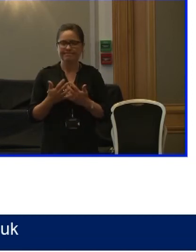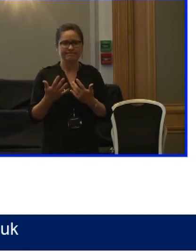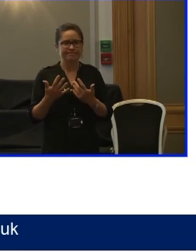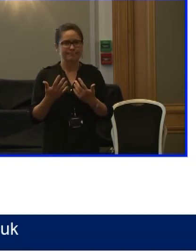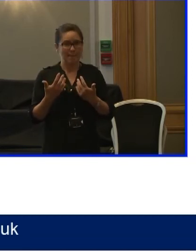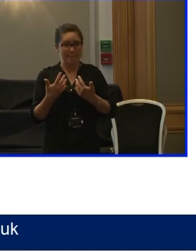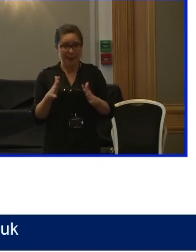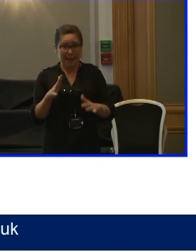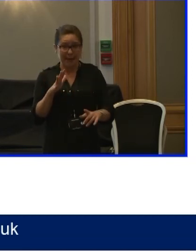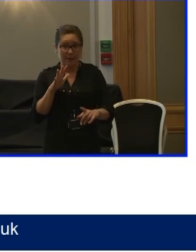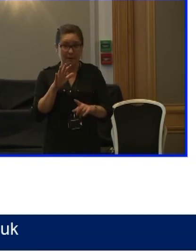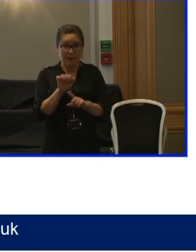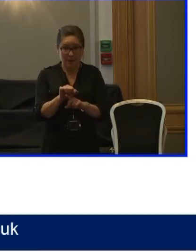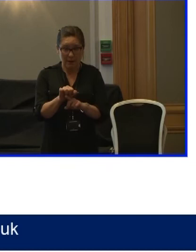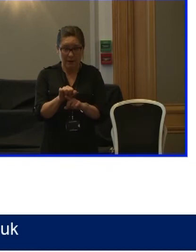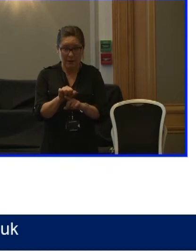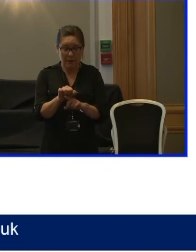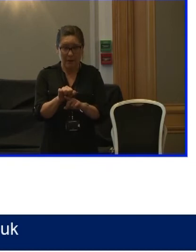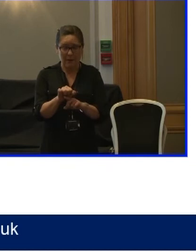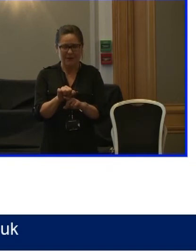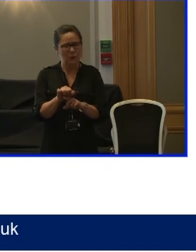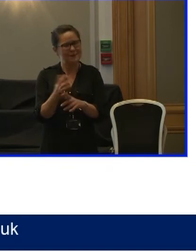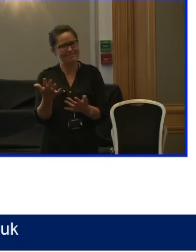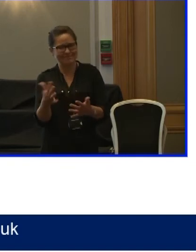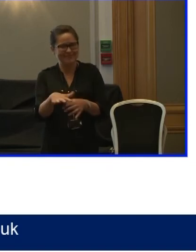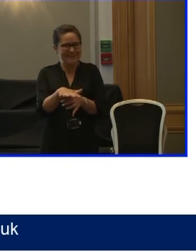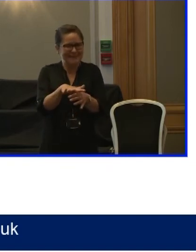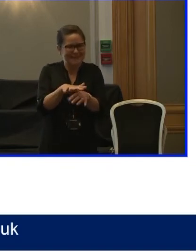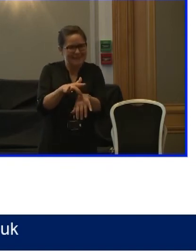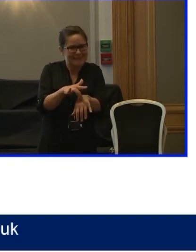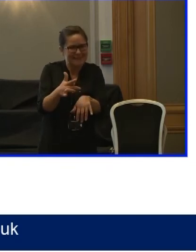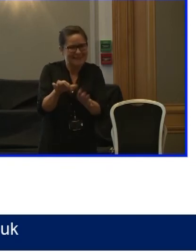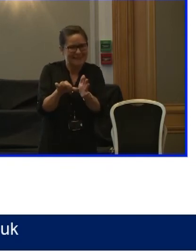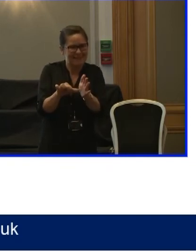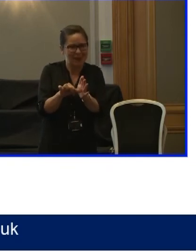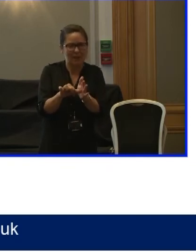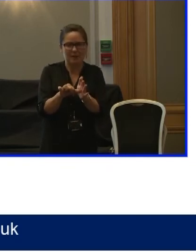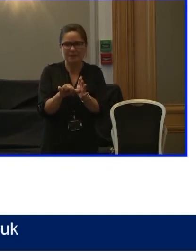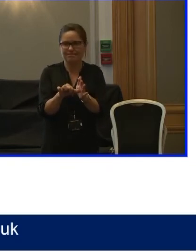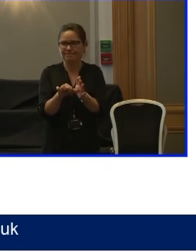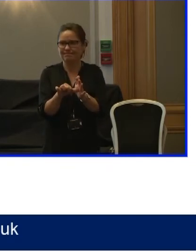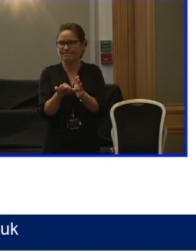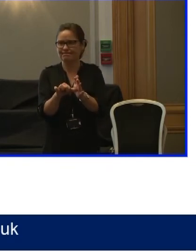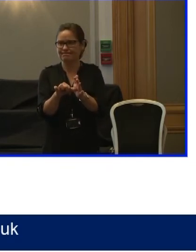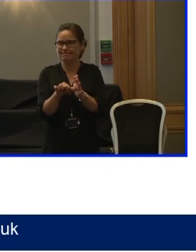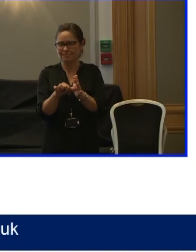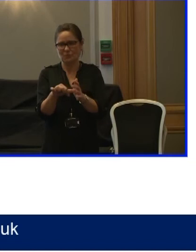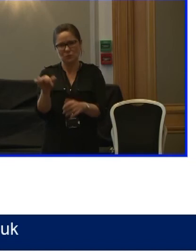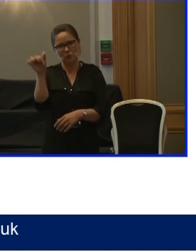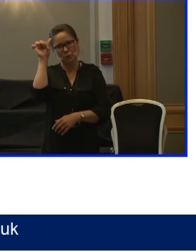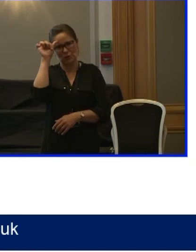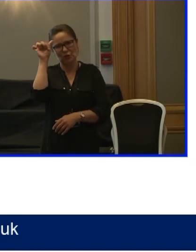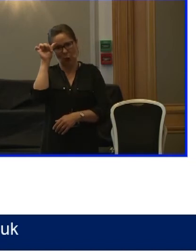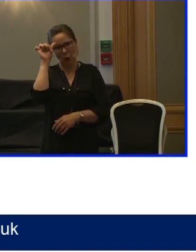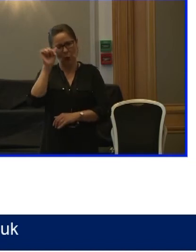Diagnosis, a very delicate issue for this one, but following on from our 2022 insights, we know we need to get a grip